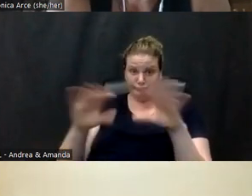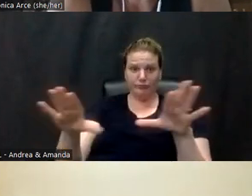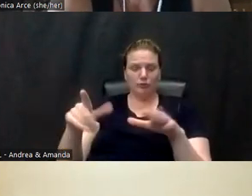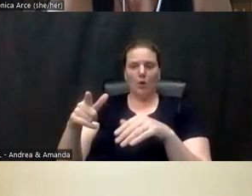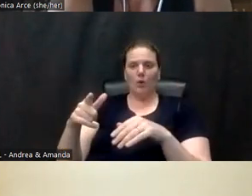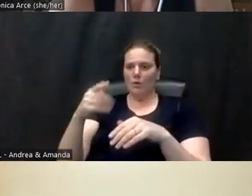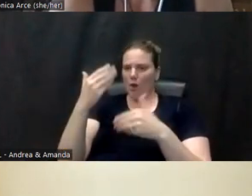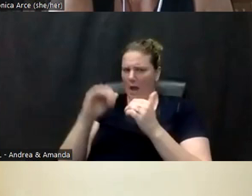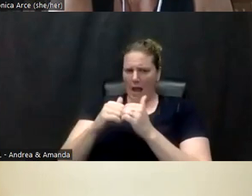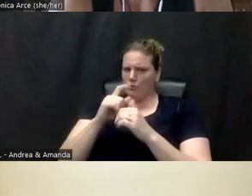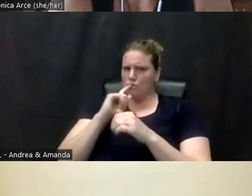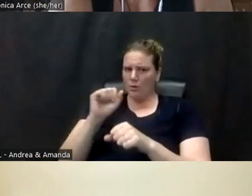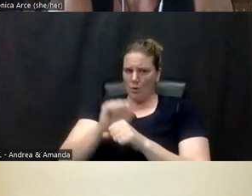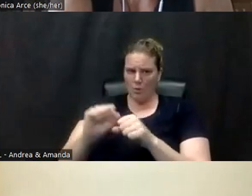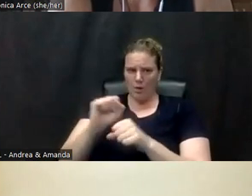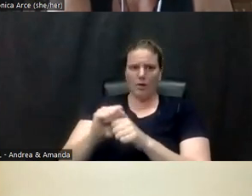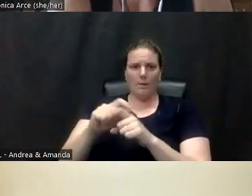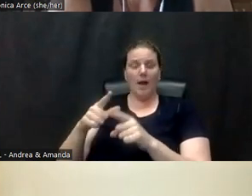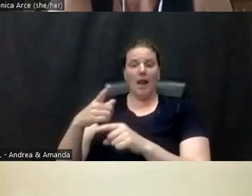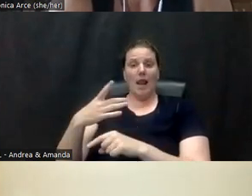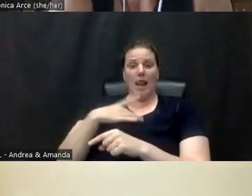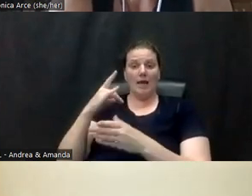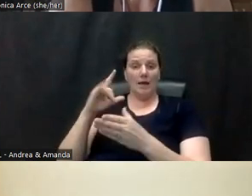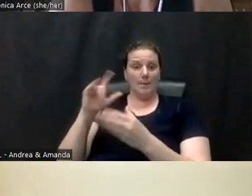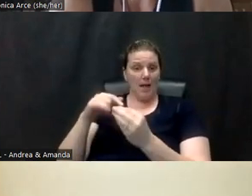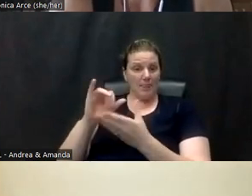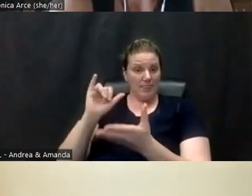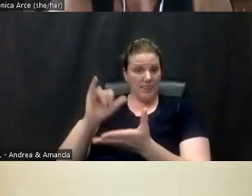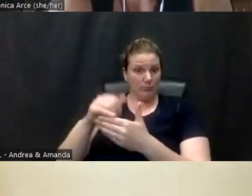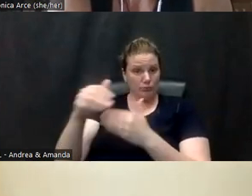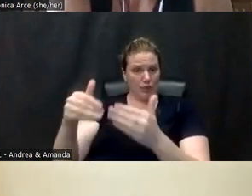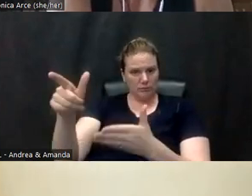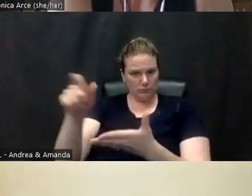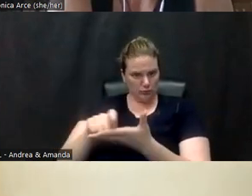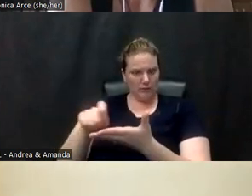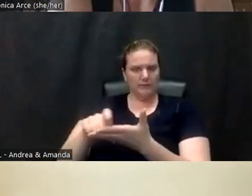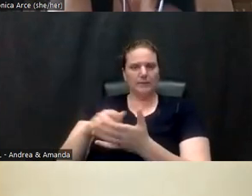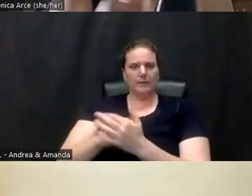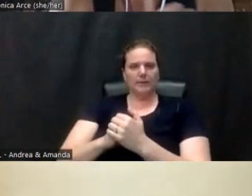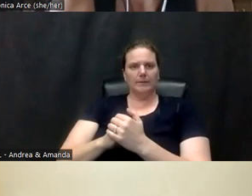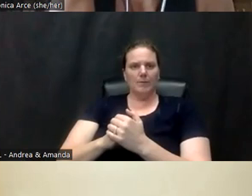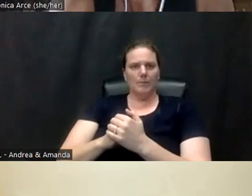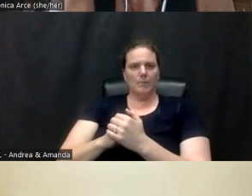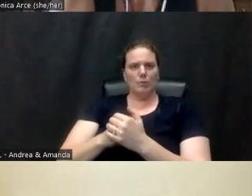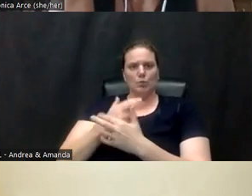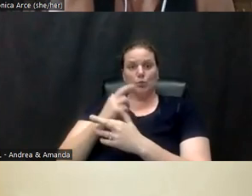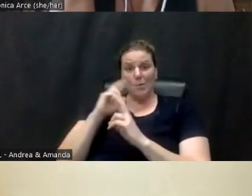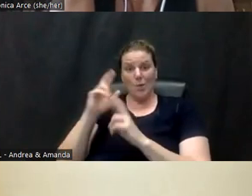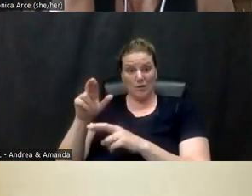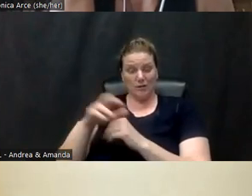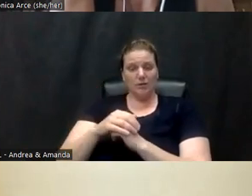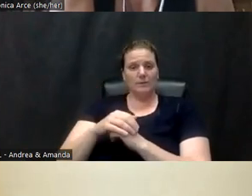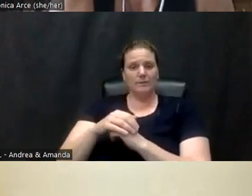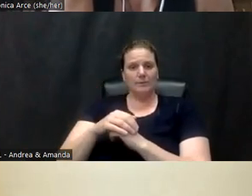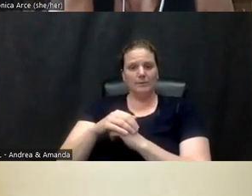going to work. But what I really like about their process as it's written are the reporting.